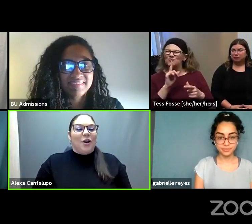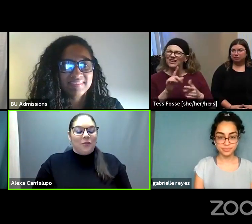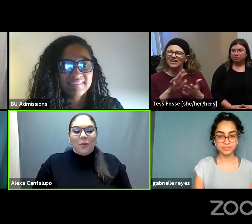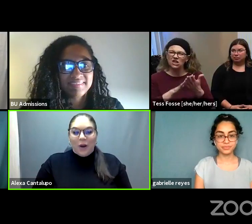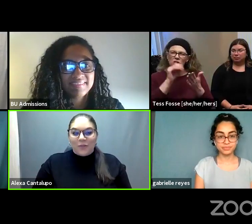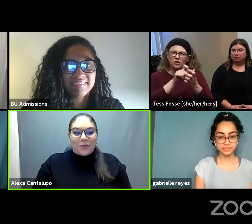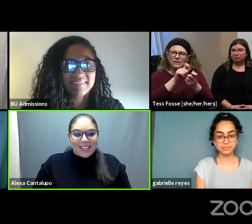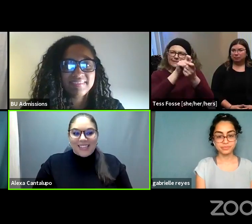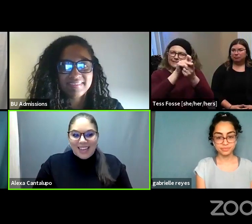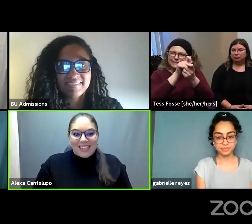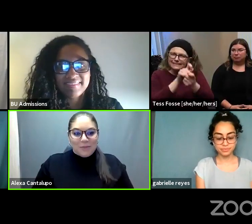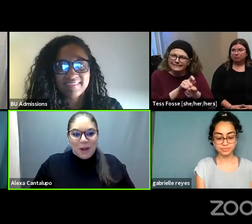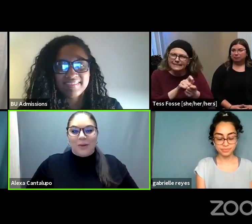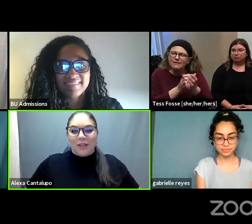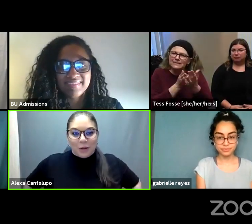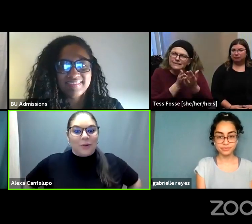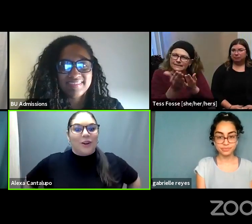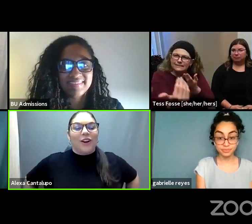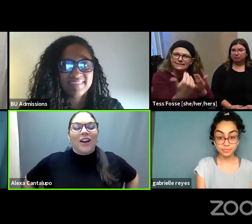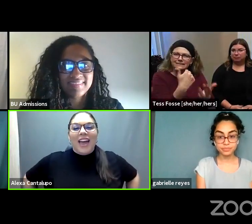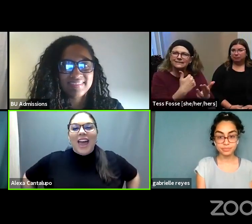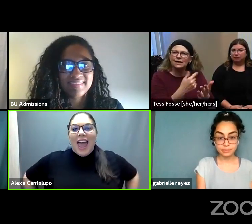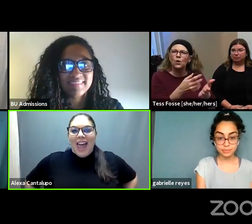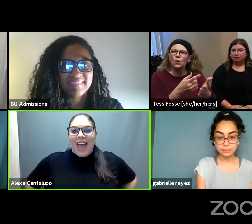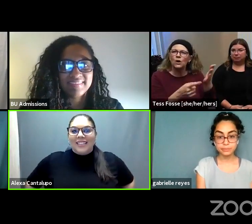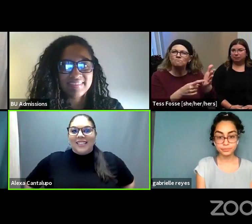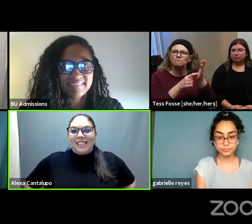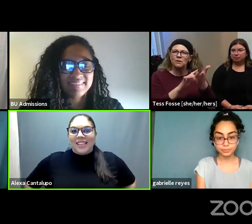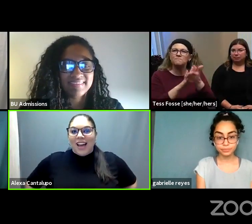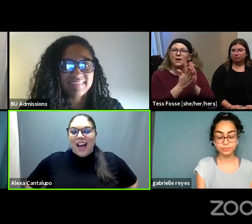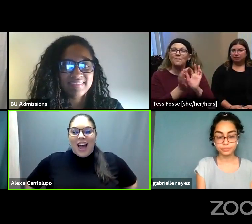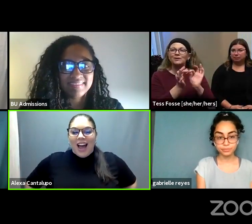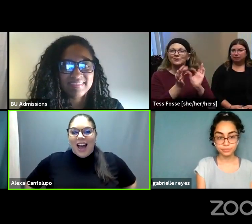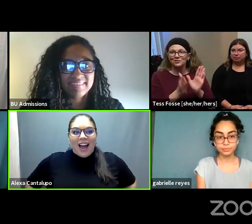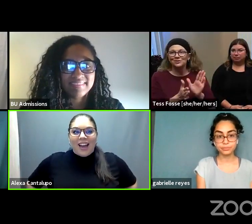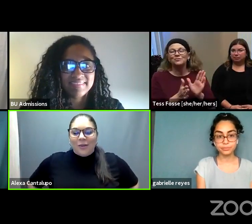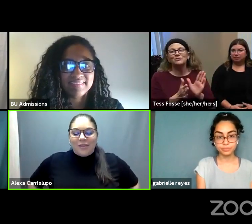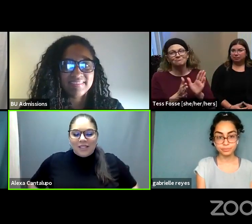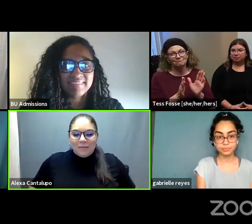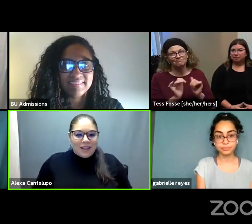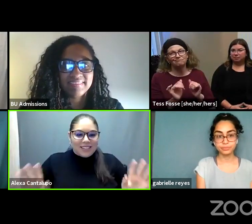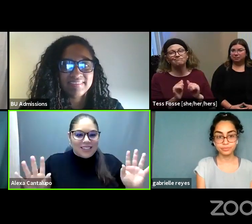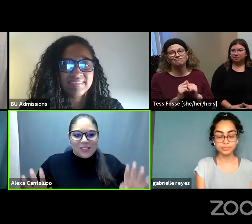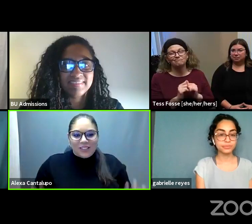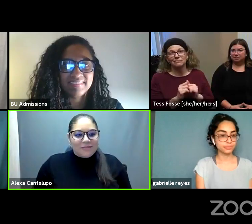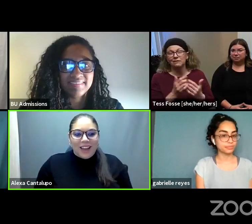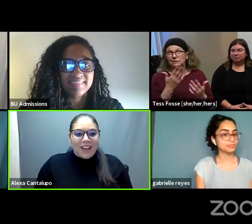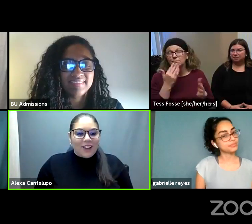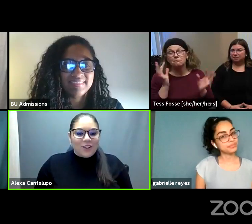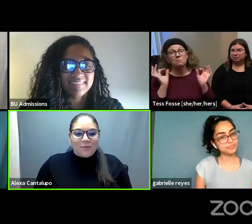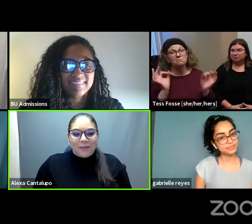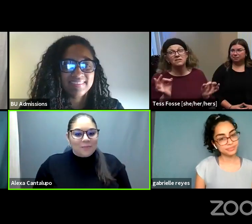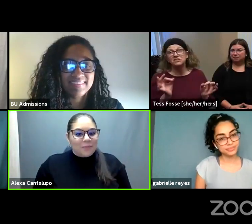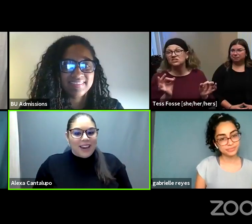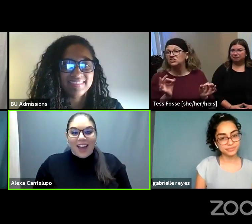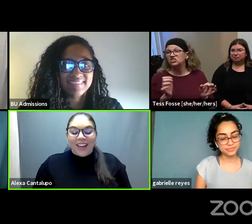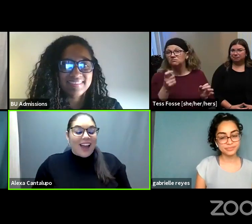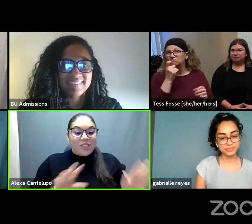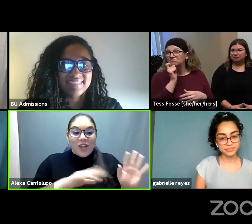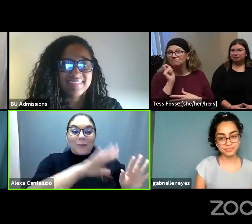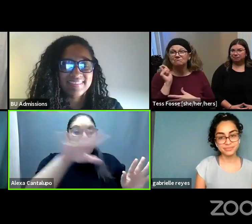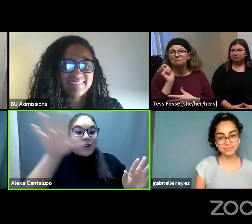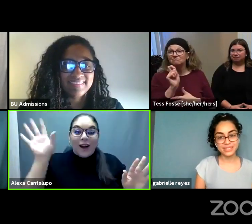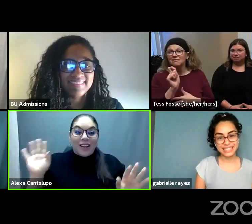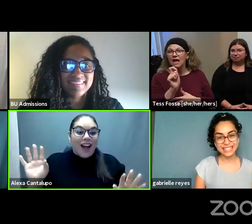nitty-gritty of what it really takes to become an interpreter, and it was the best decision that I could have made. And